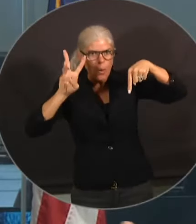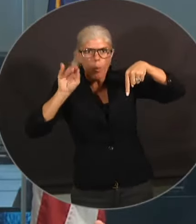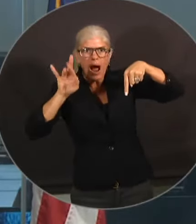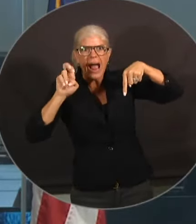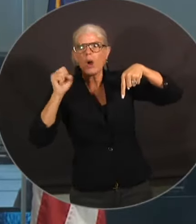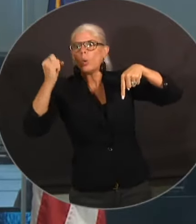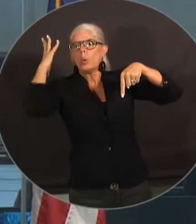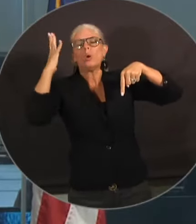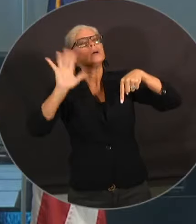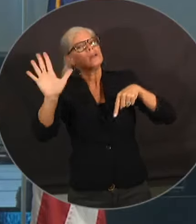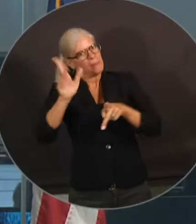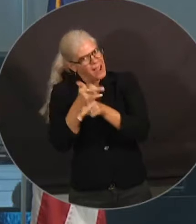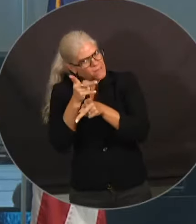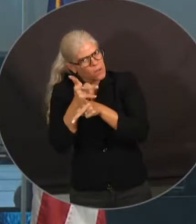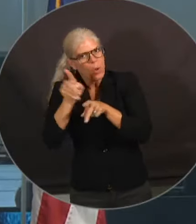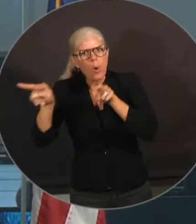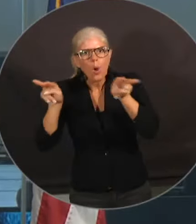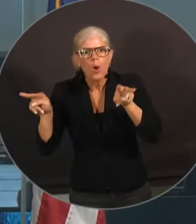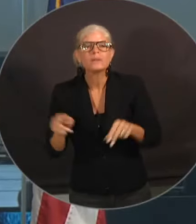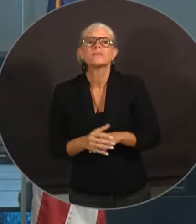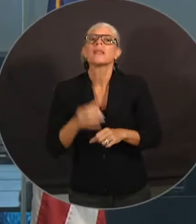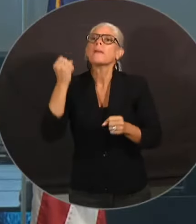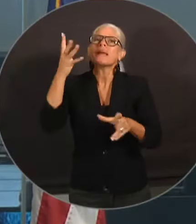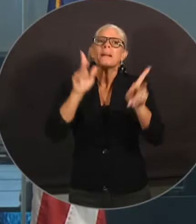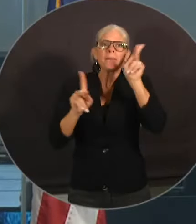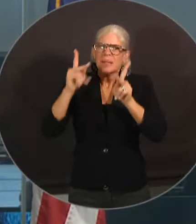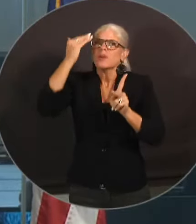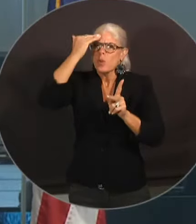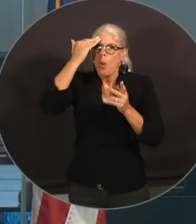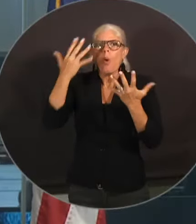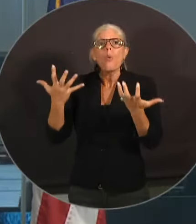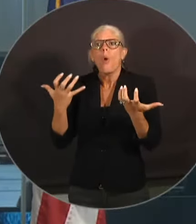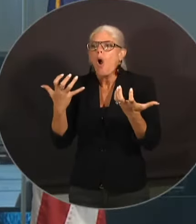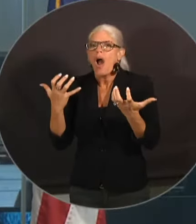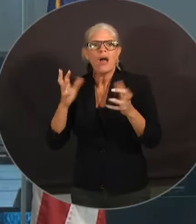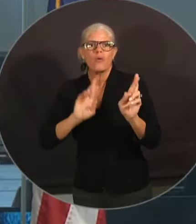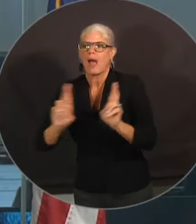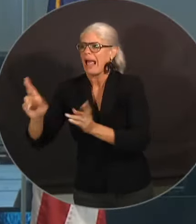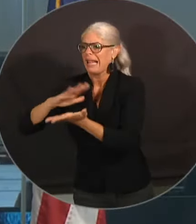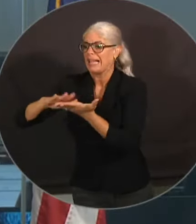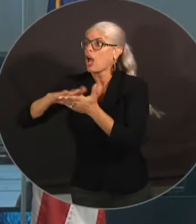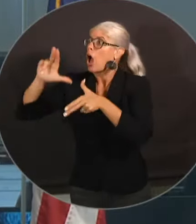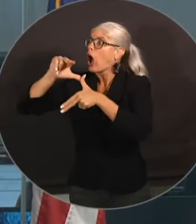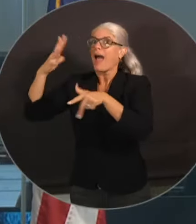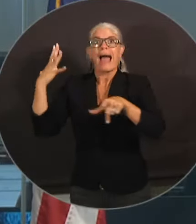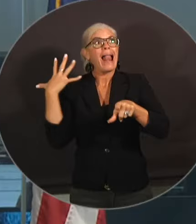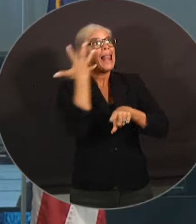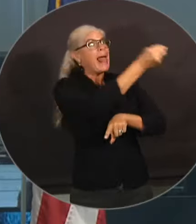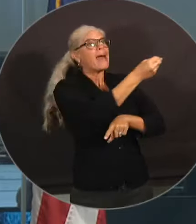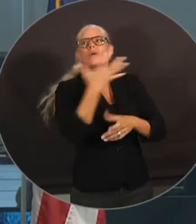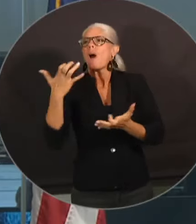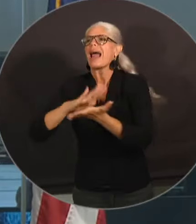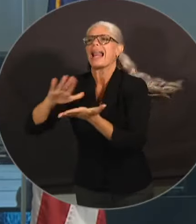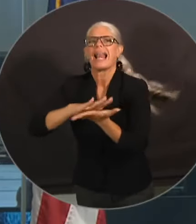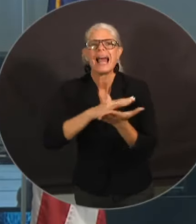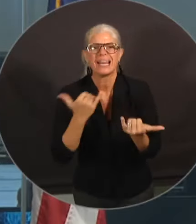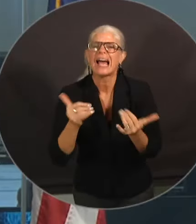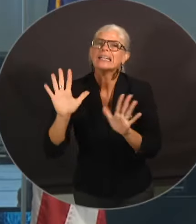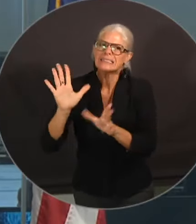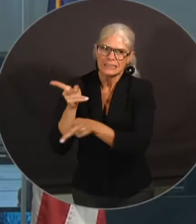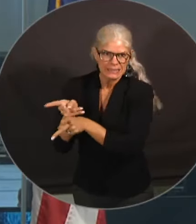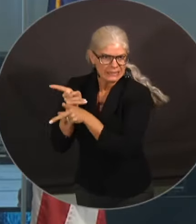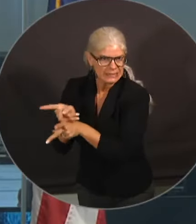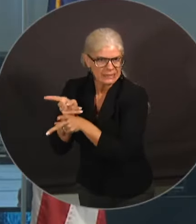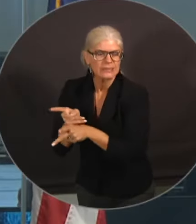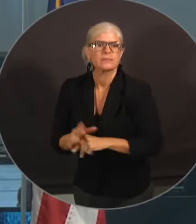lot of that is people wanting to be prepared for post-storm response, and so they're going to continue fulfilling those requests, and that's